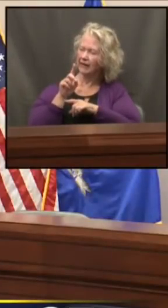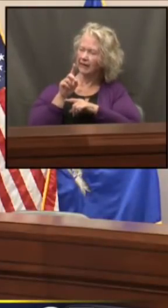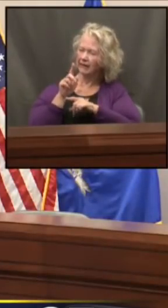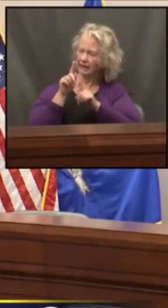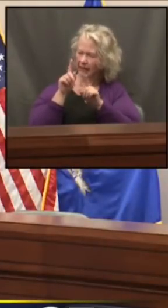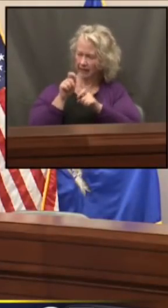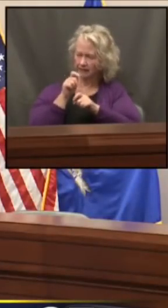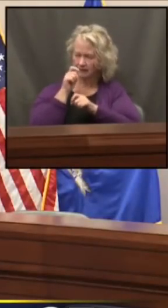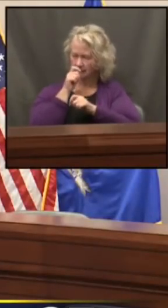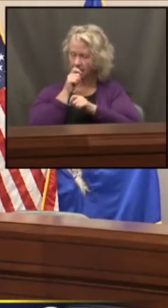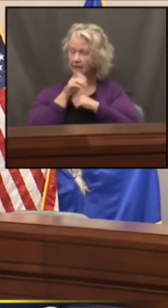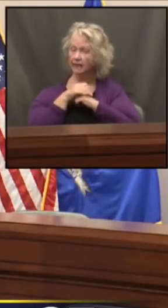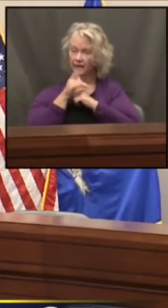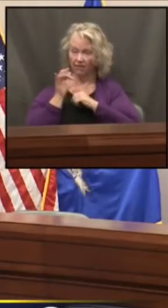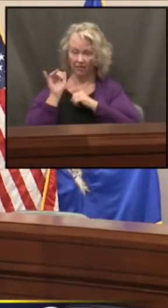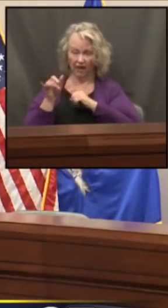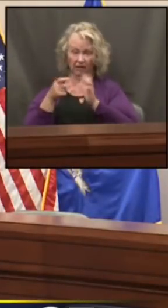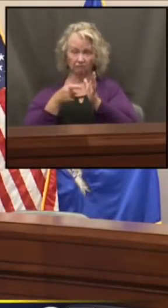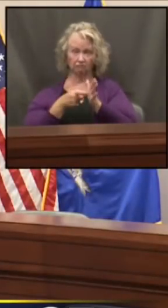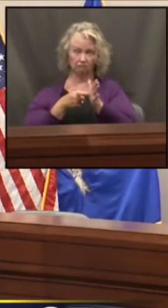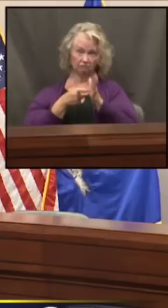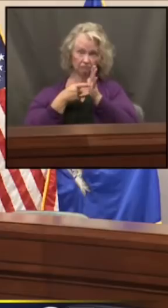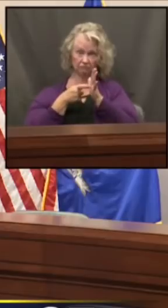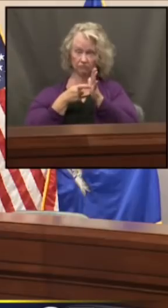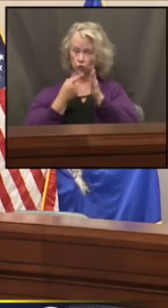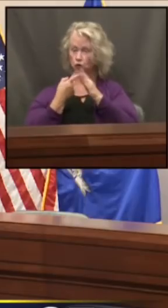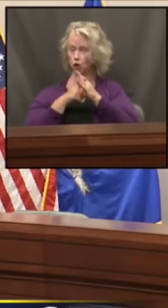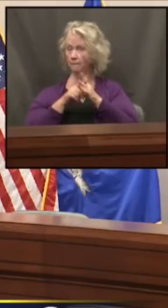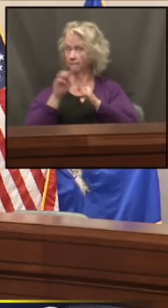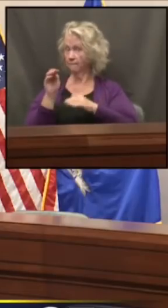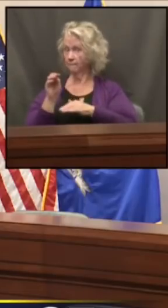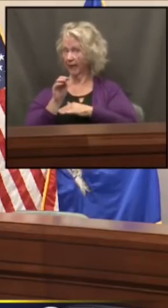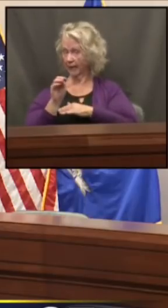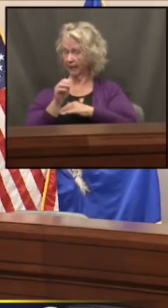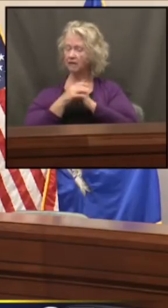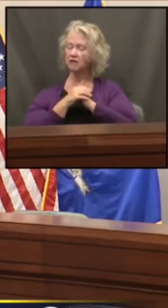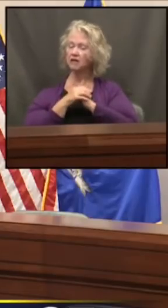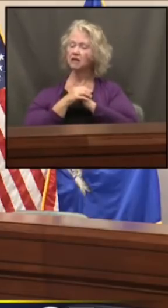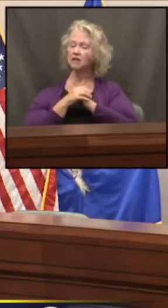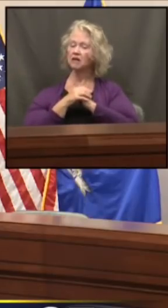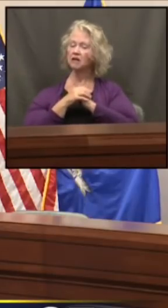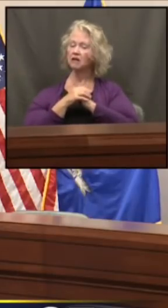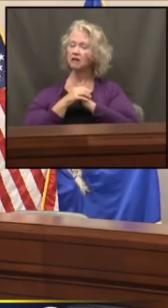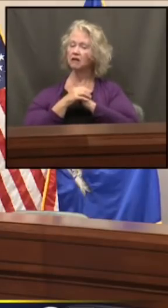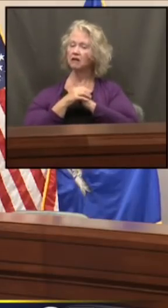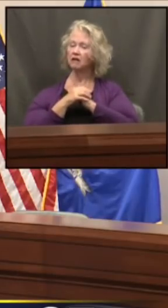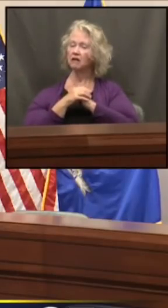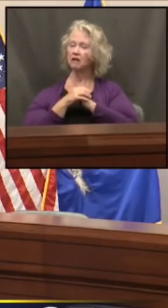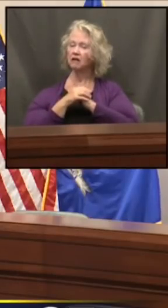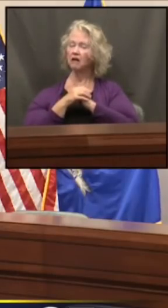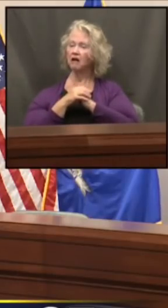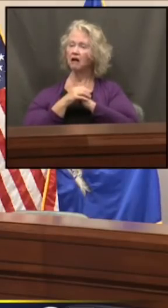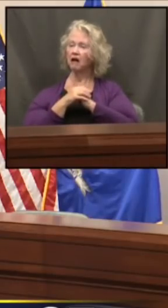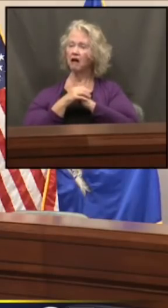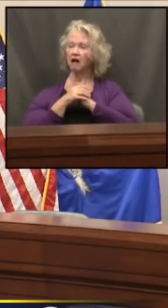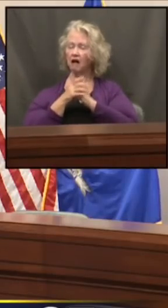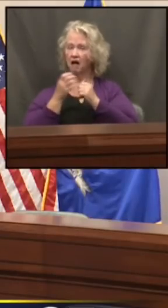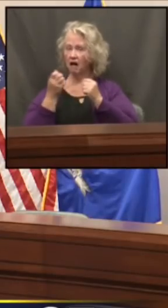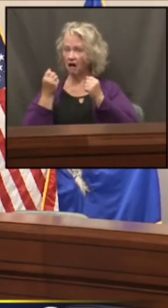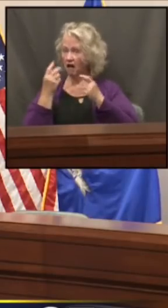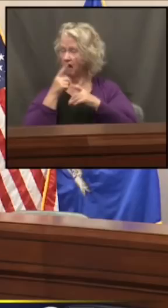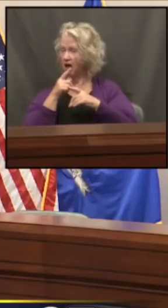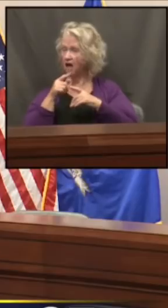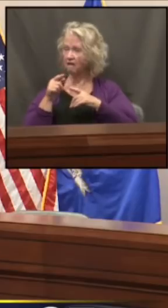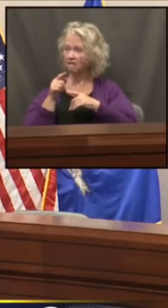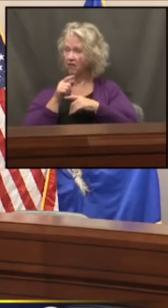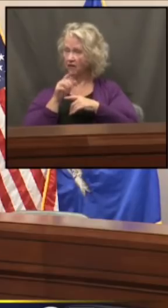The mandate goes into effect Monday. A lot of private companies are doing it as well.